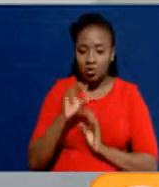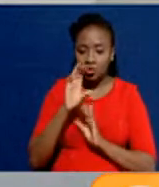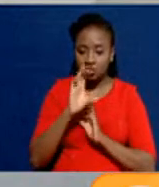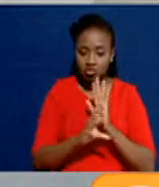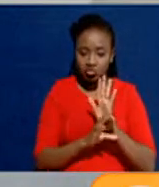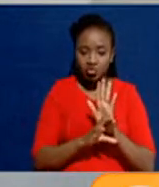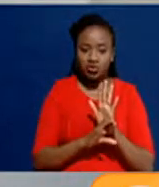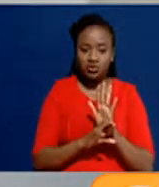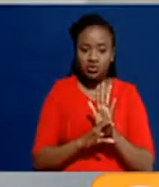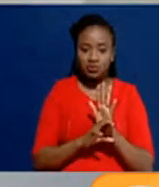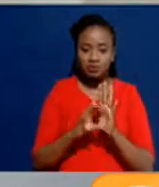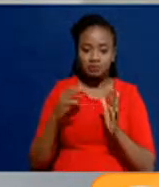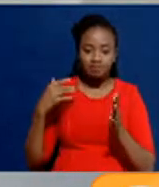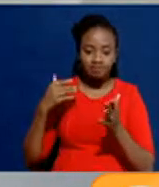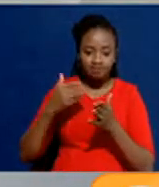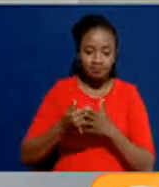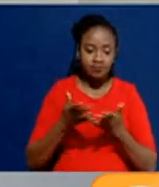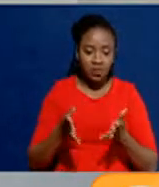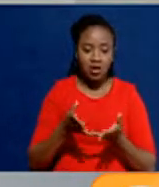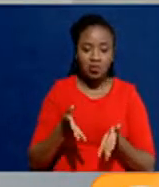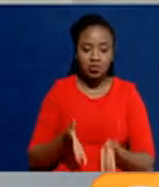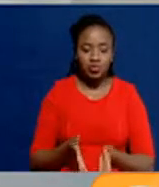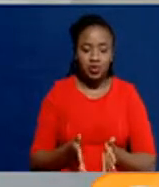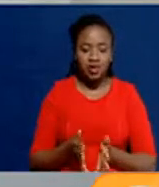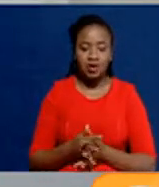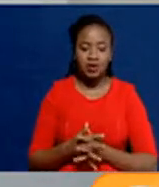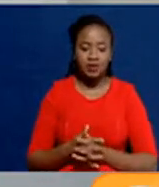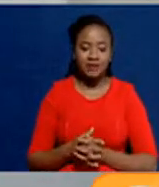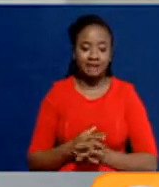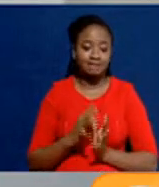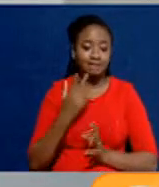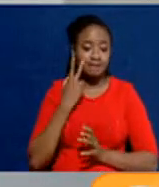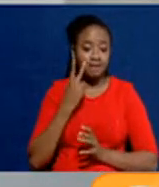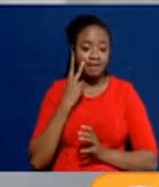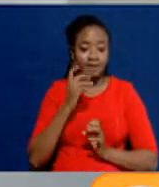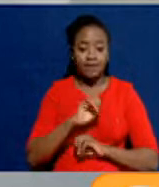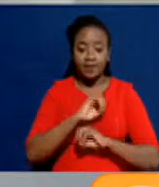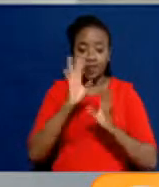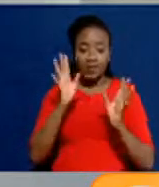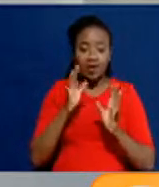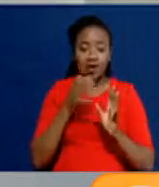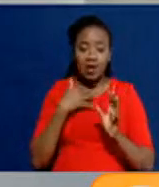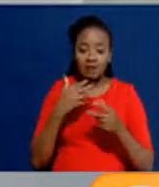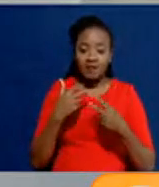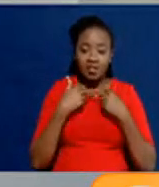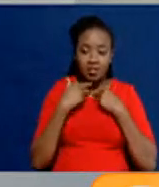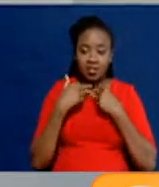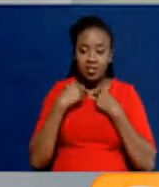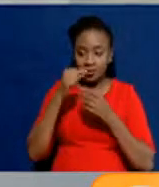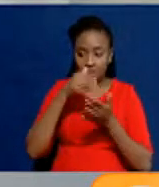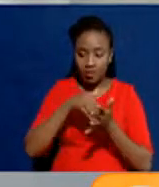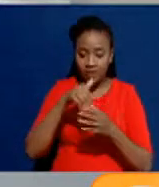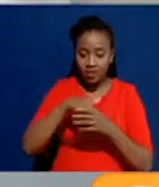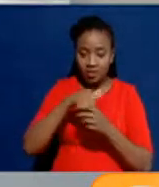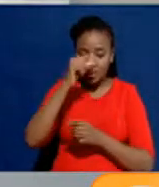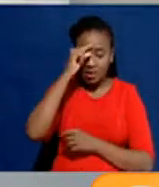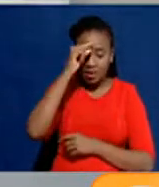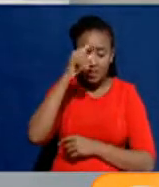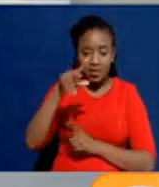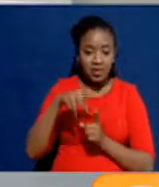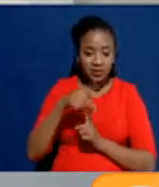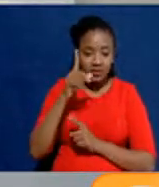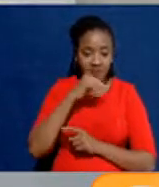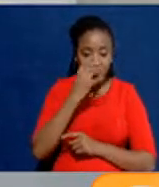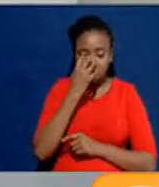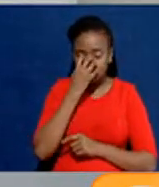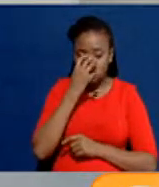Mm. This is a clear reference to the hangover that we see in government. And this had not started with the Ruto administration. It